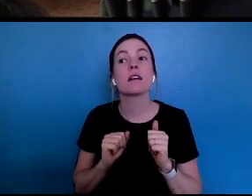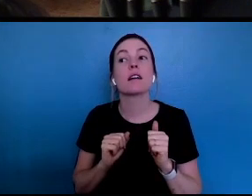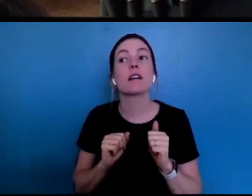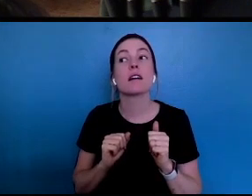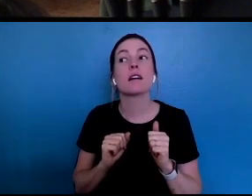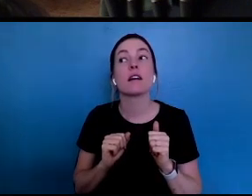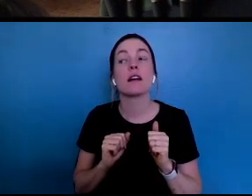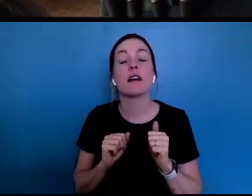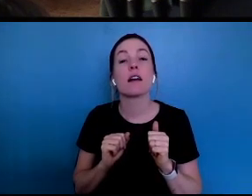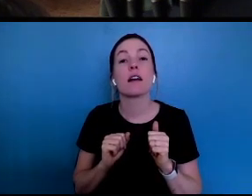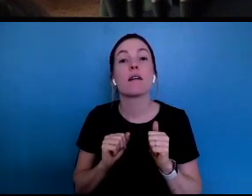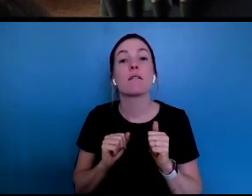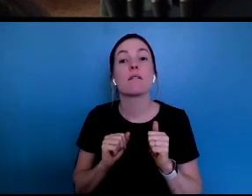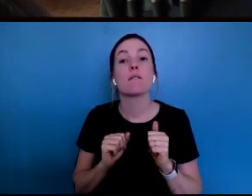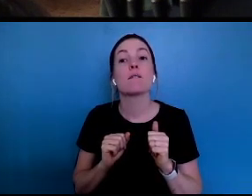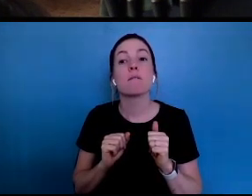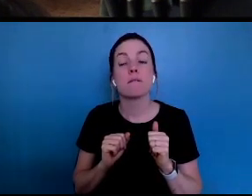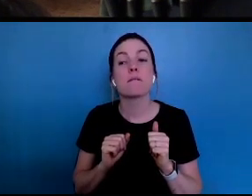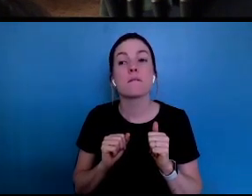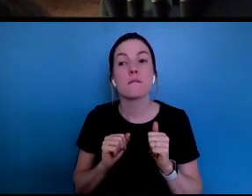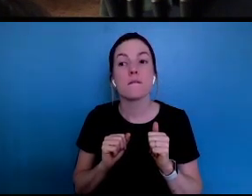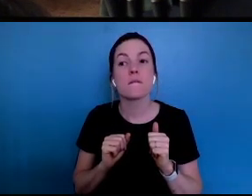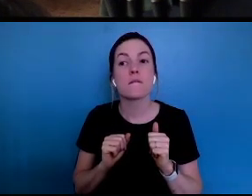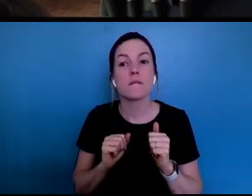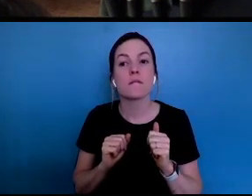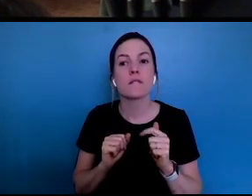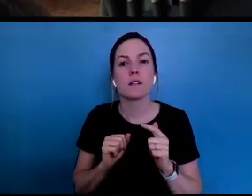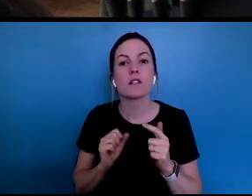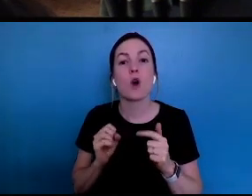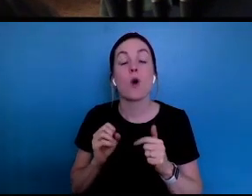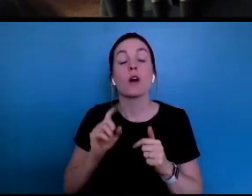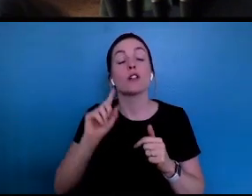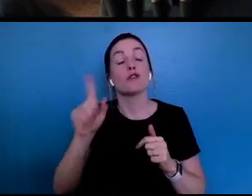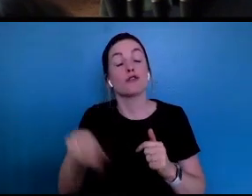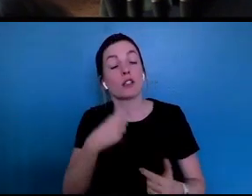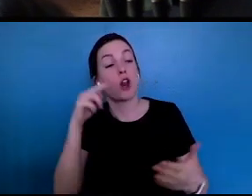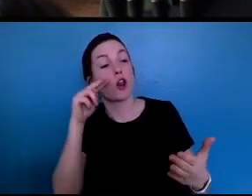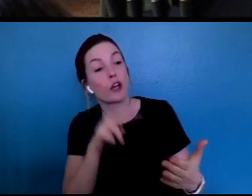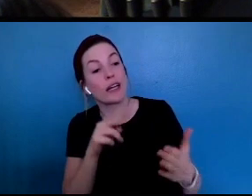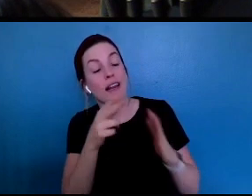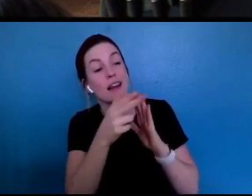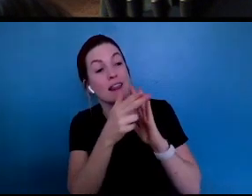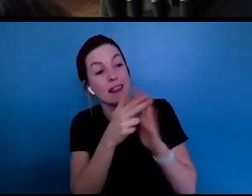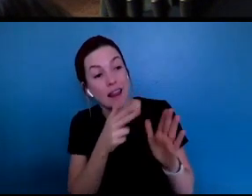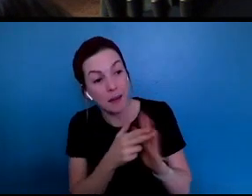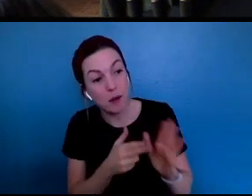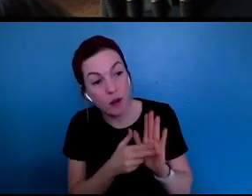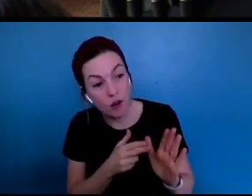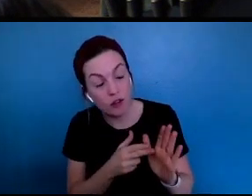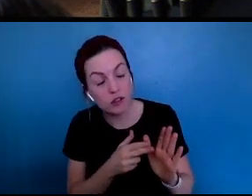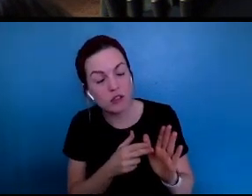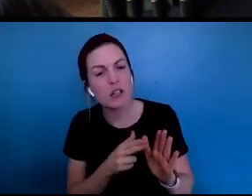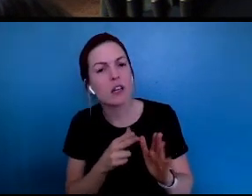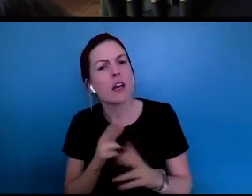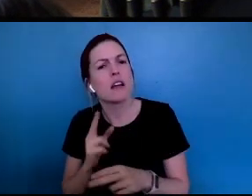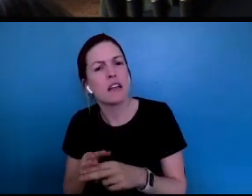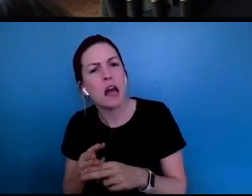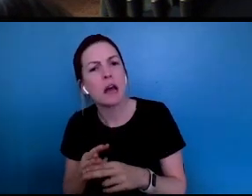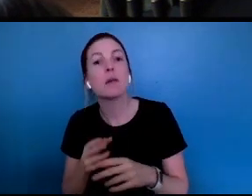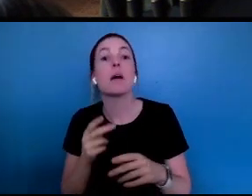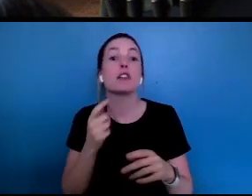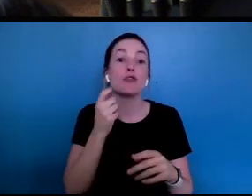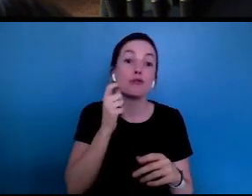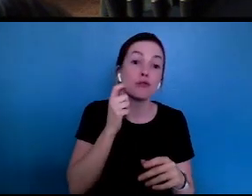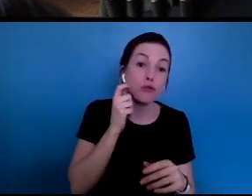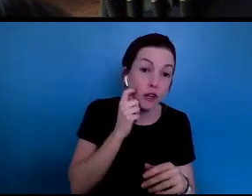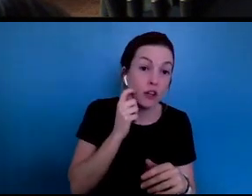just revealing your labels, your not just names, but also like gender identities or things like